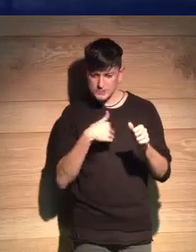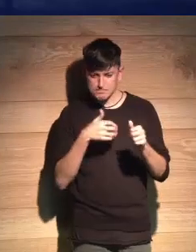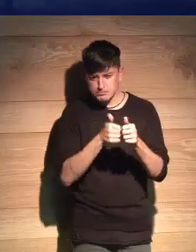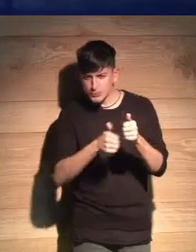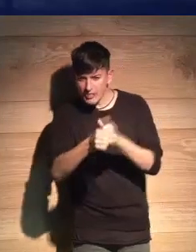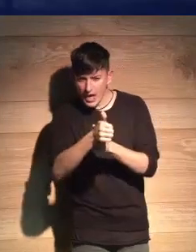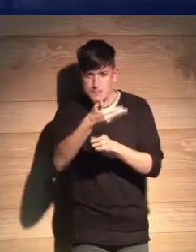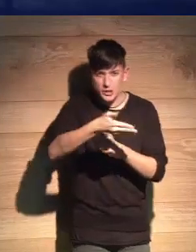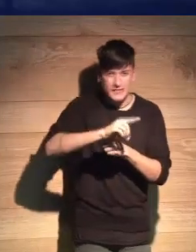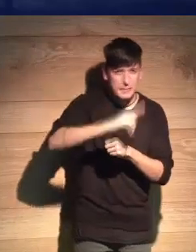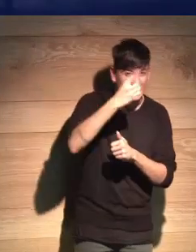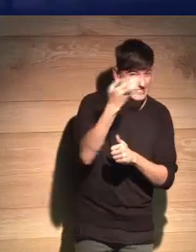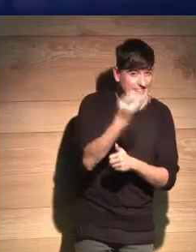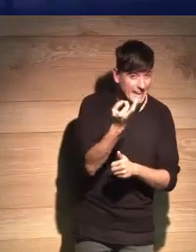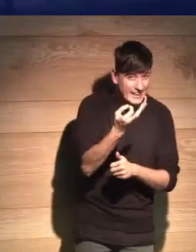how we